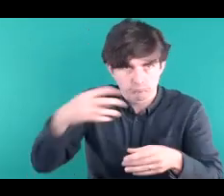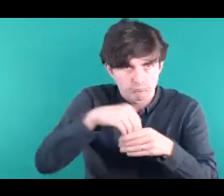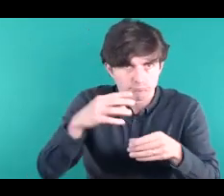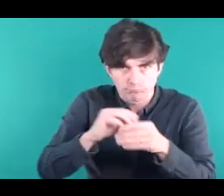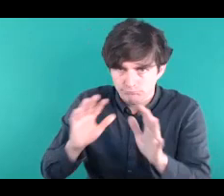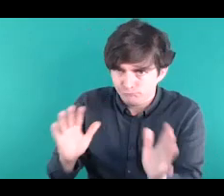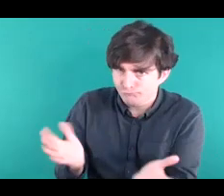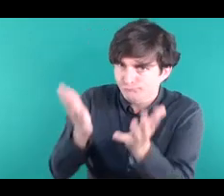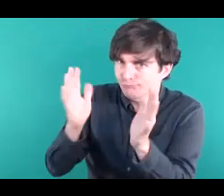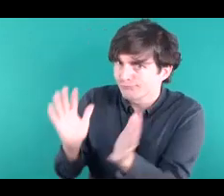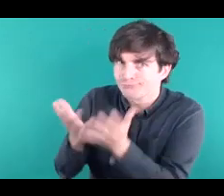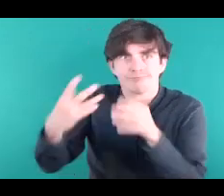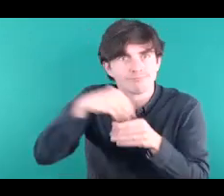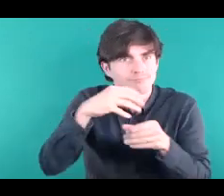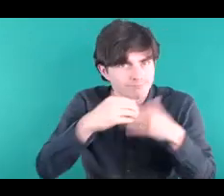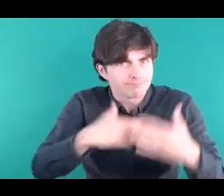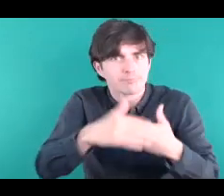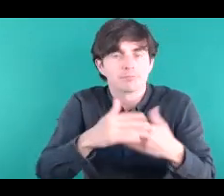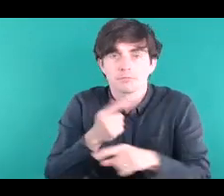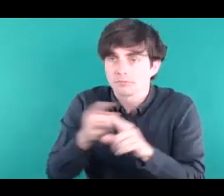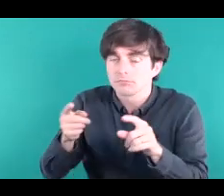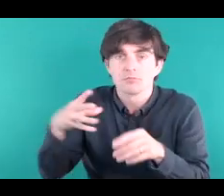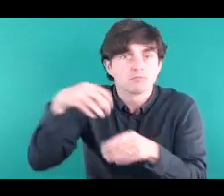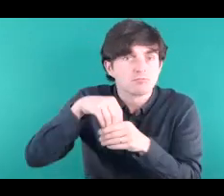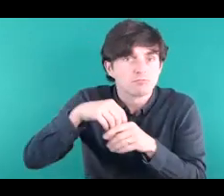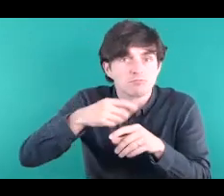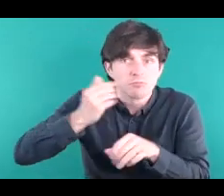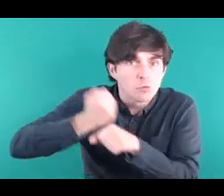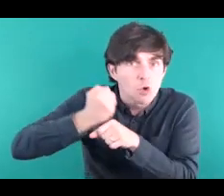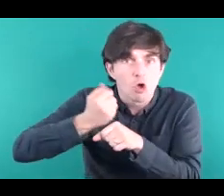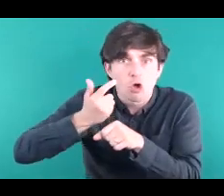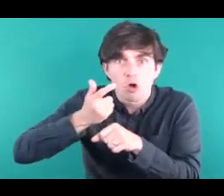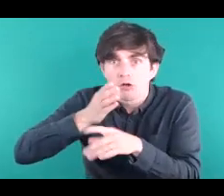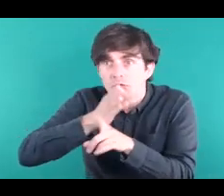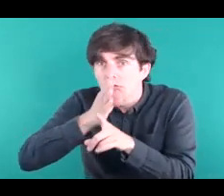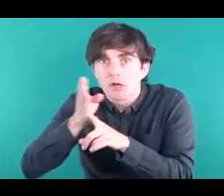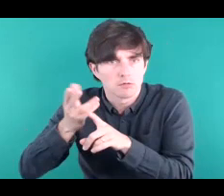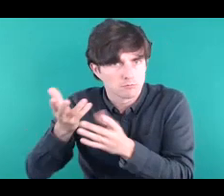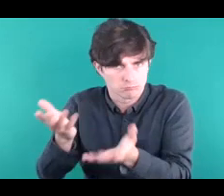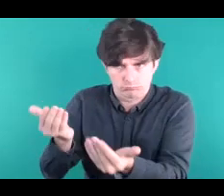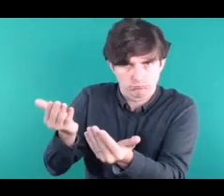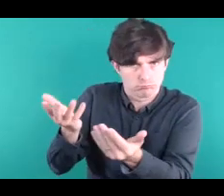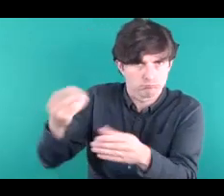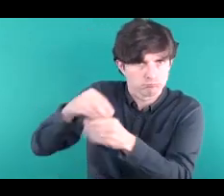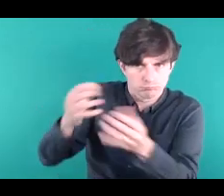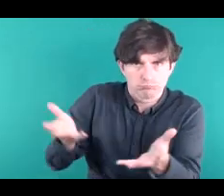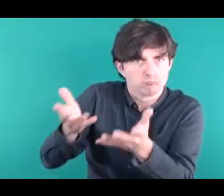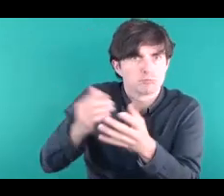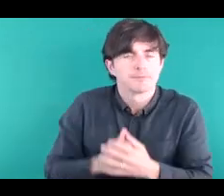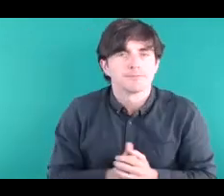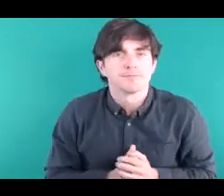The second recommendation is we propose that disability